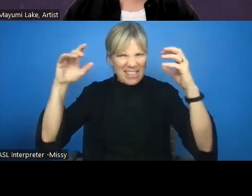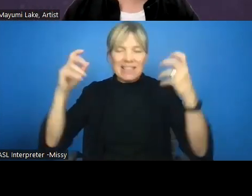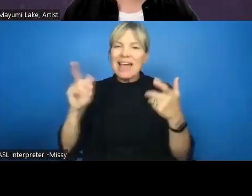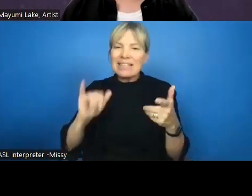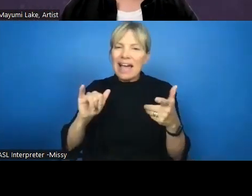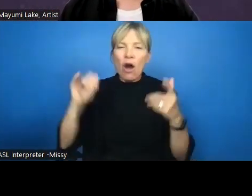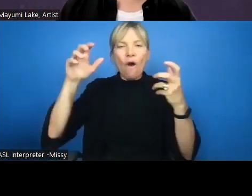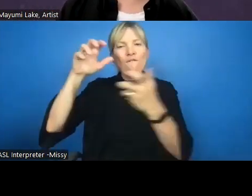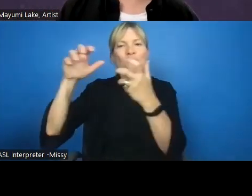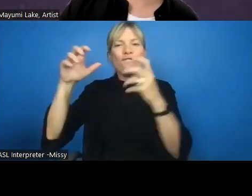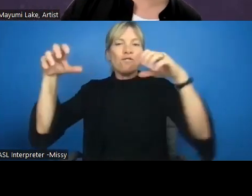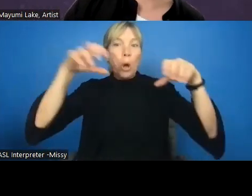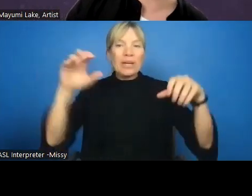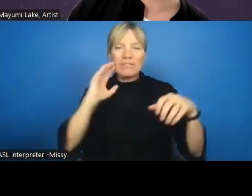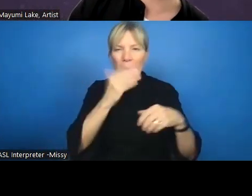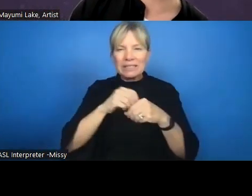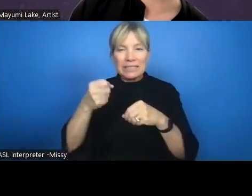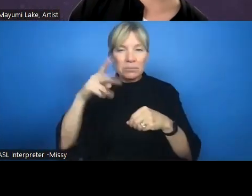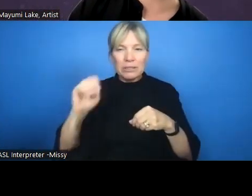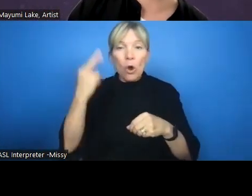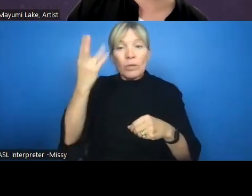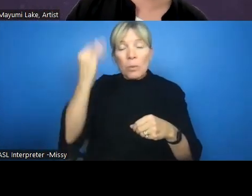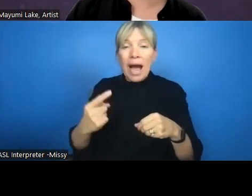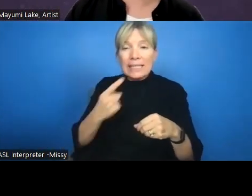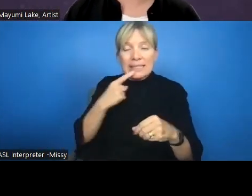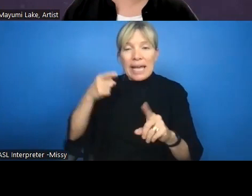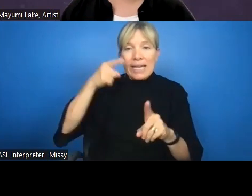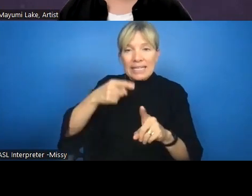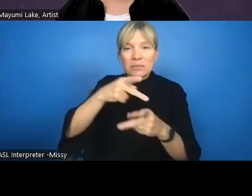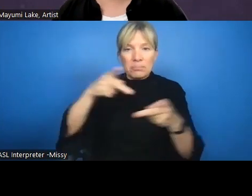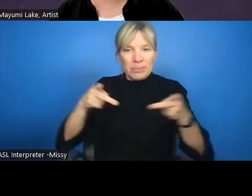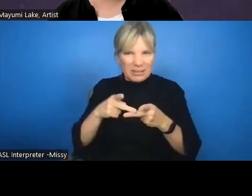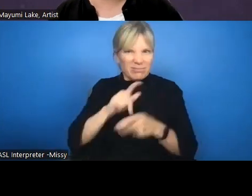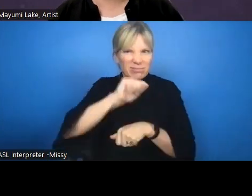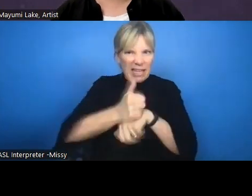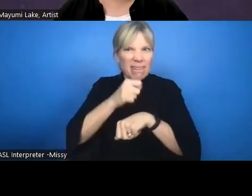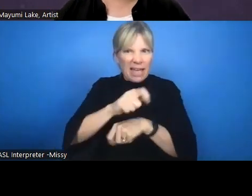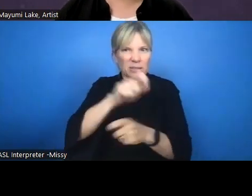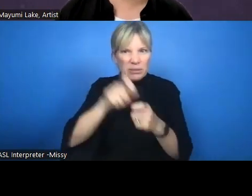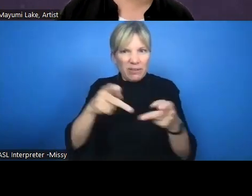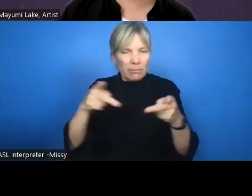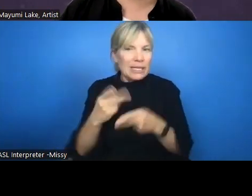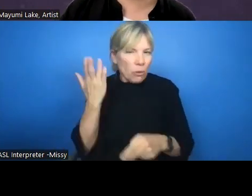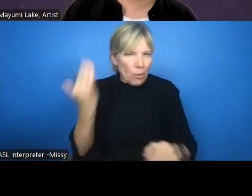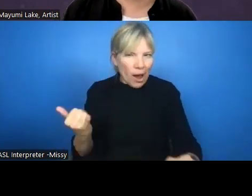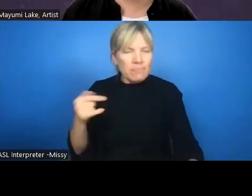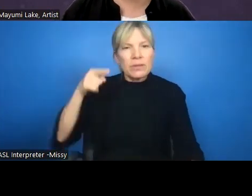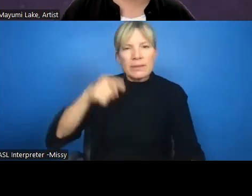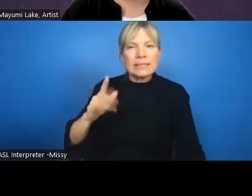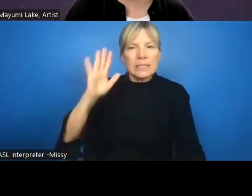flowers in space. So that reason I say site specific is this is the